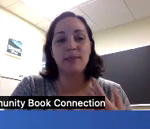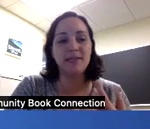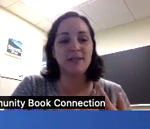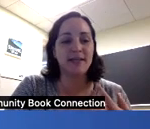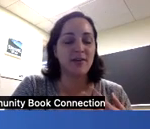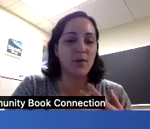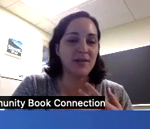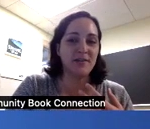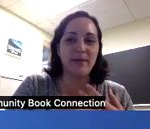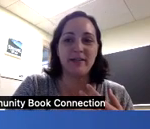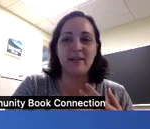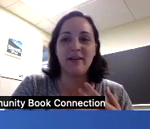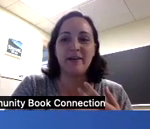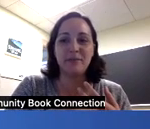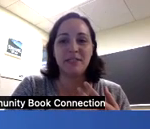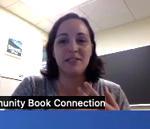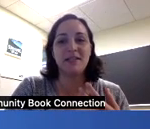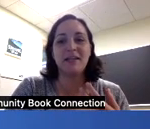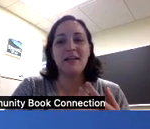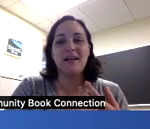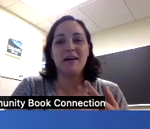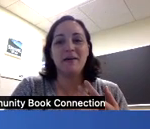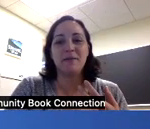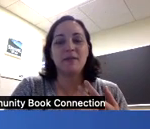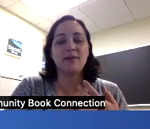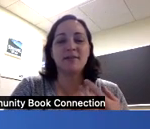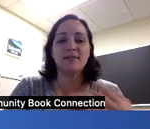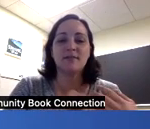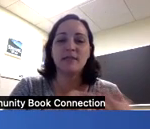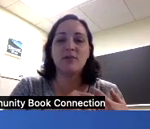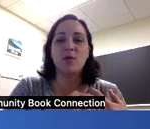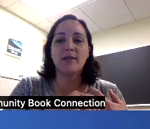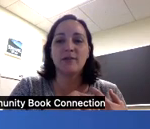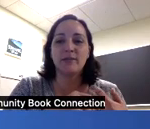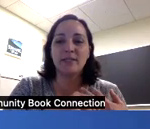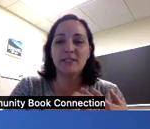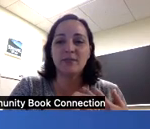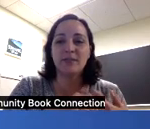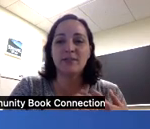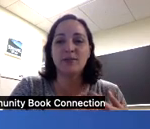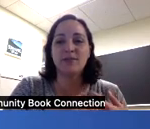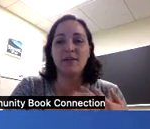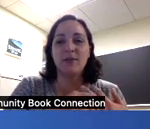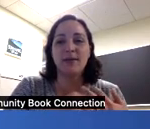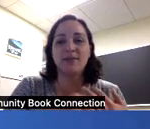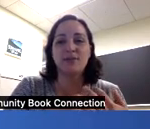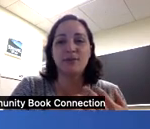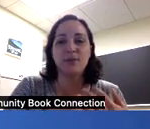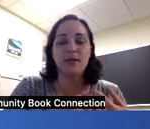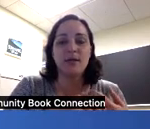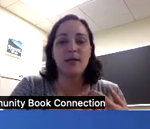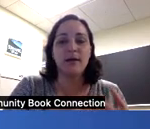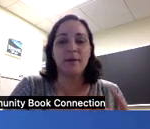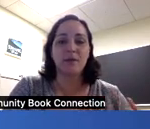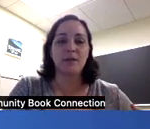it to bleach. And I saw a question about it, unbleaching. There is really no way to unbleach it. What they do is find ways